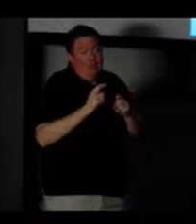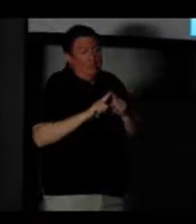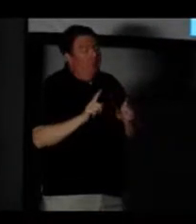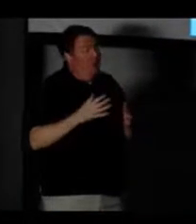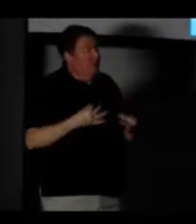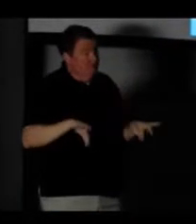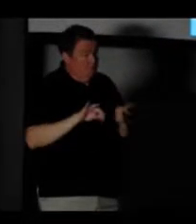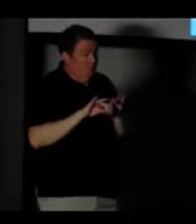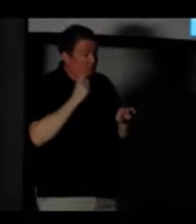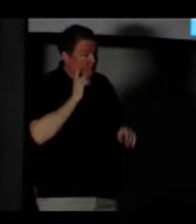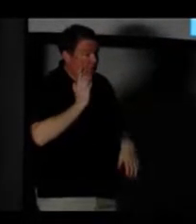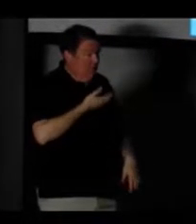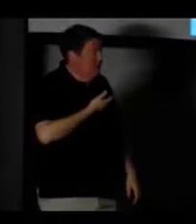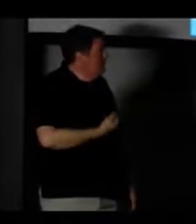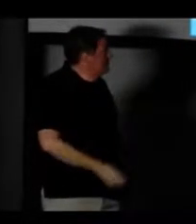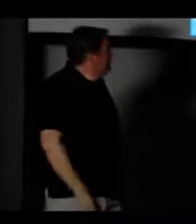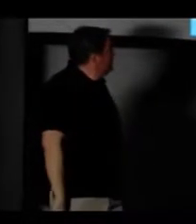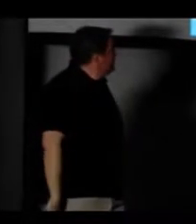important for us.